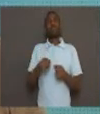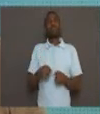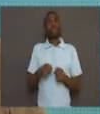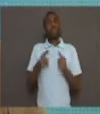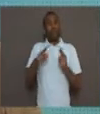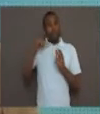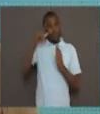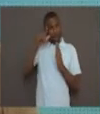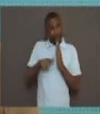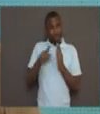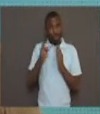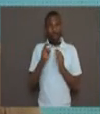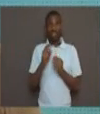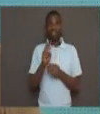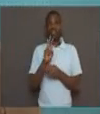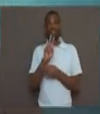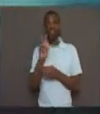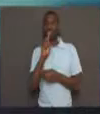much lower voltage.